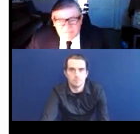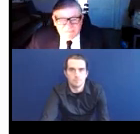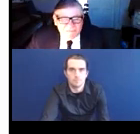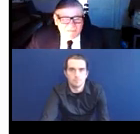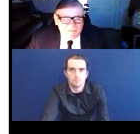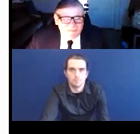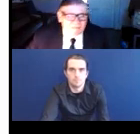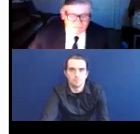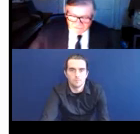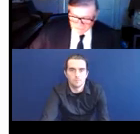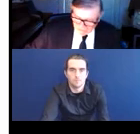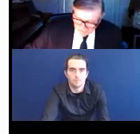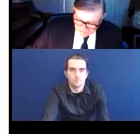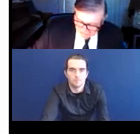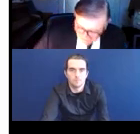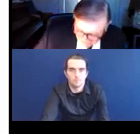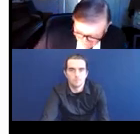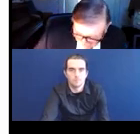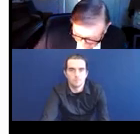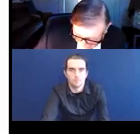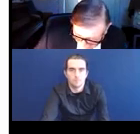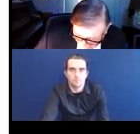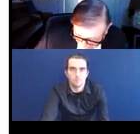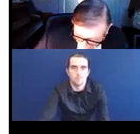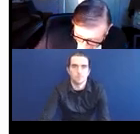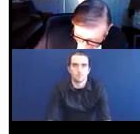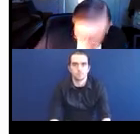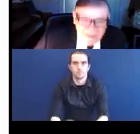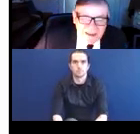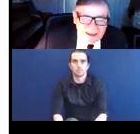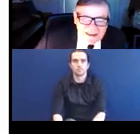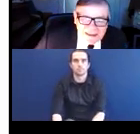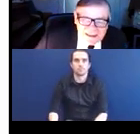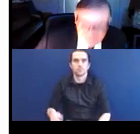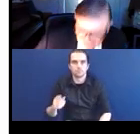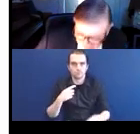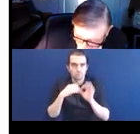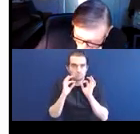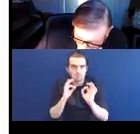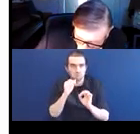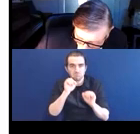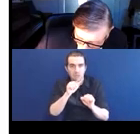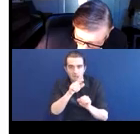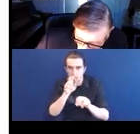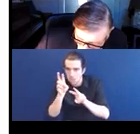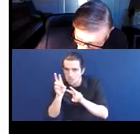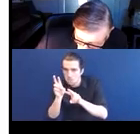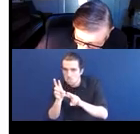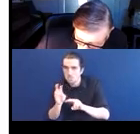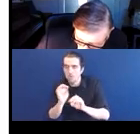Freaky Andrew Essien says the barriers are there. The barriers are that there is no jobs